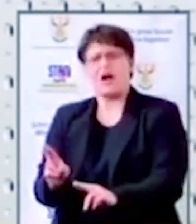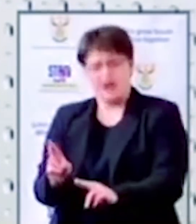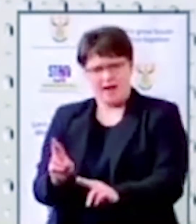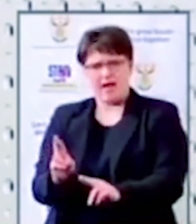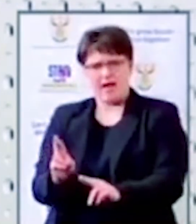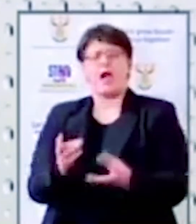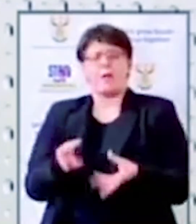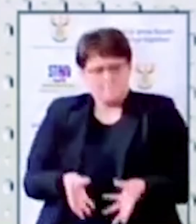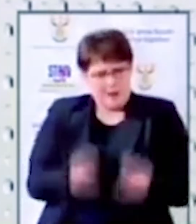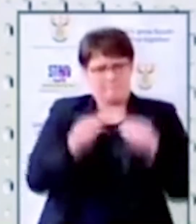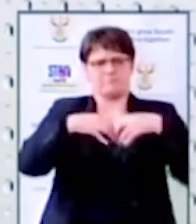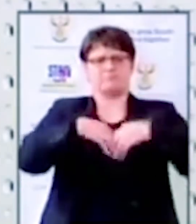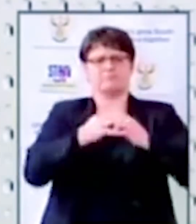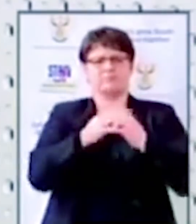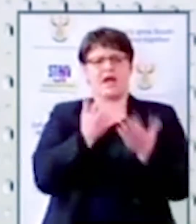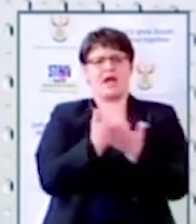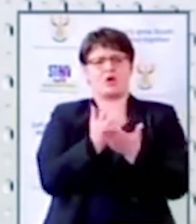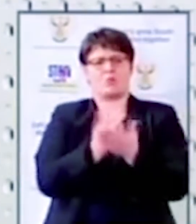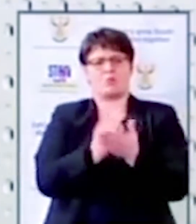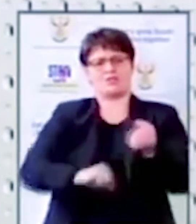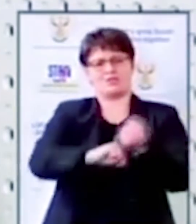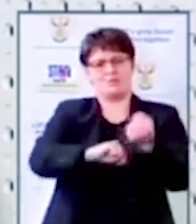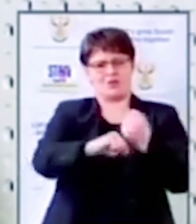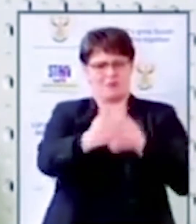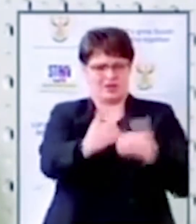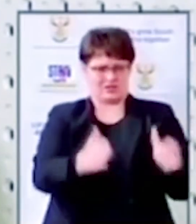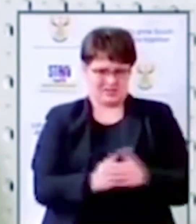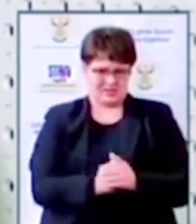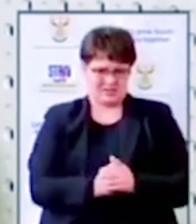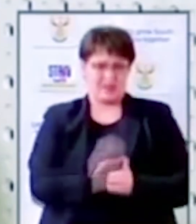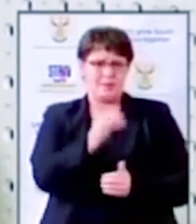support package which directs